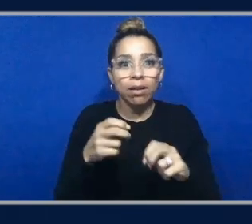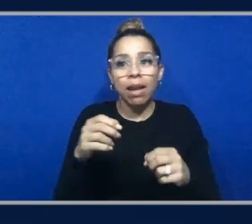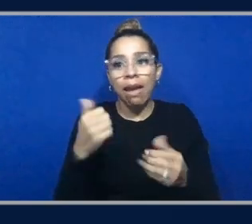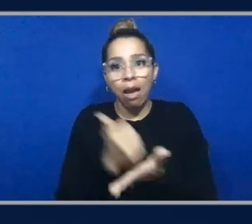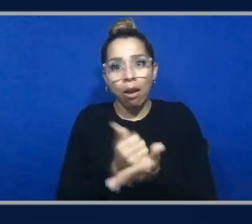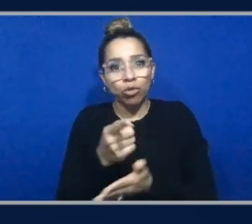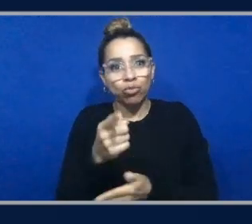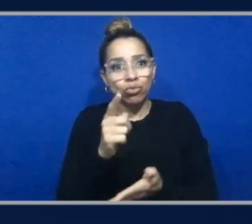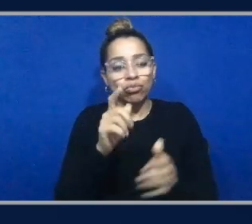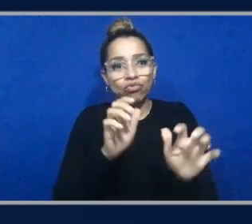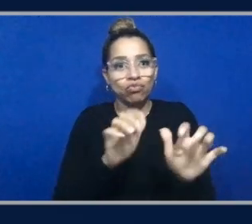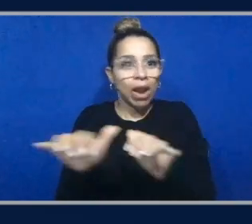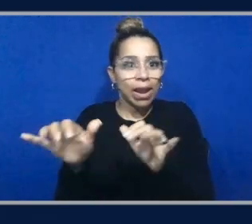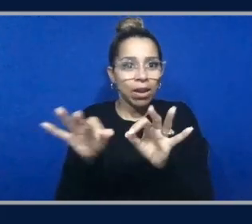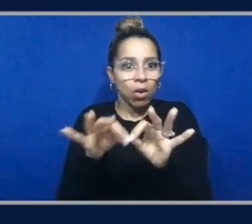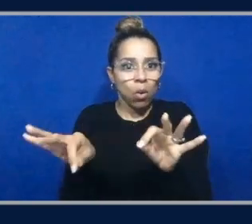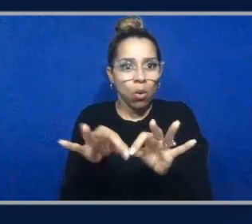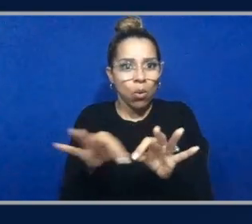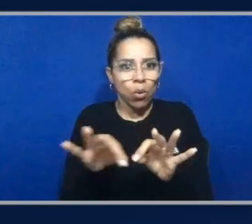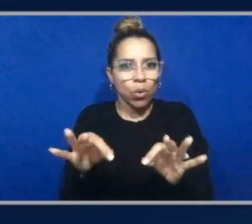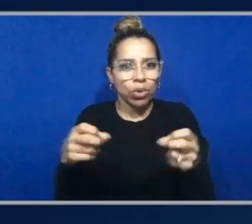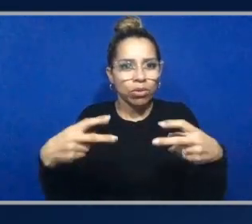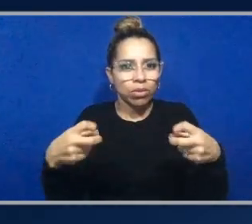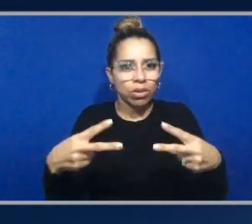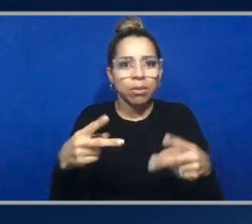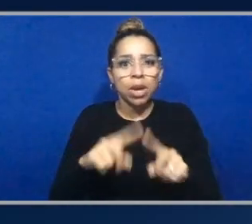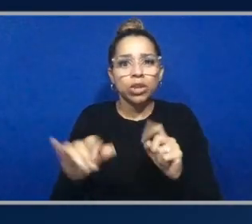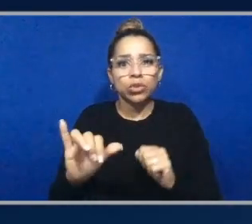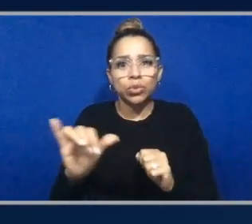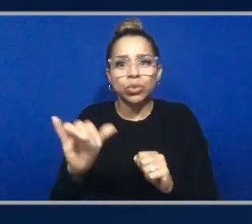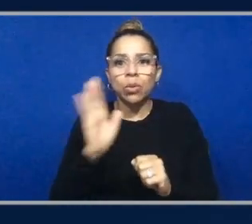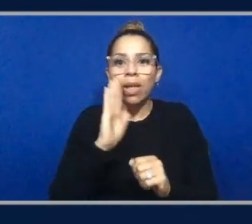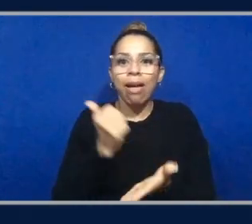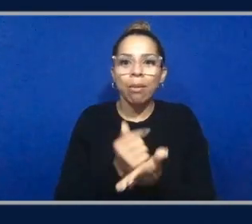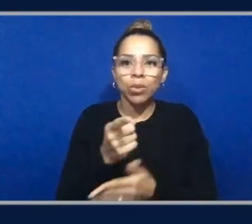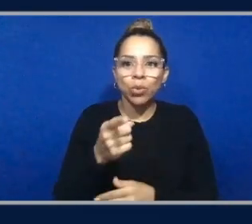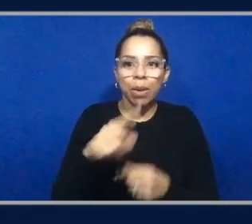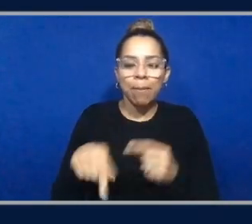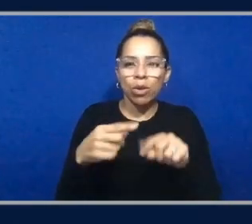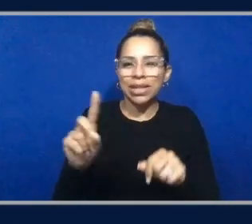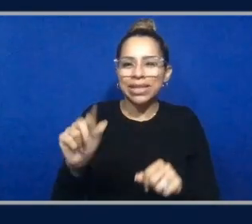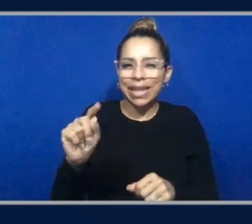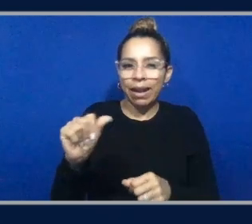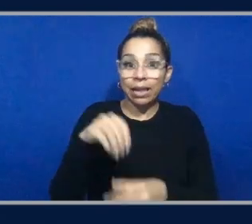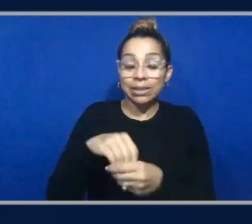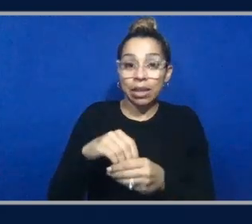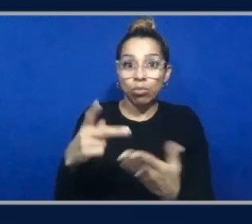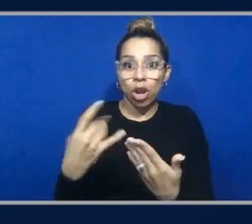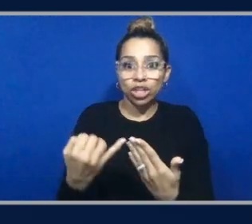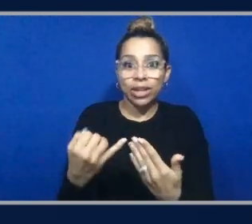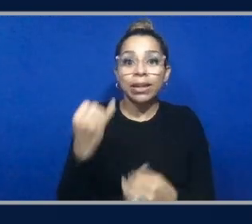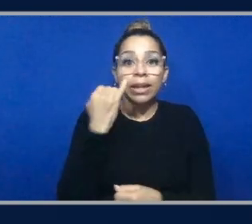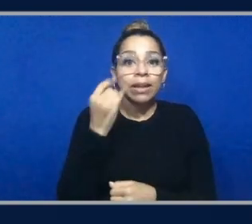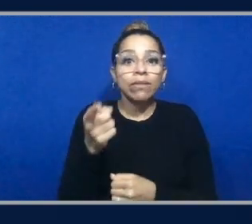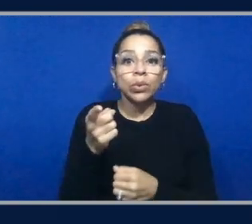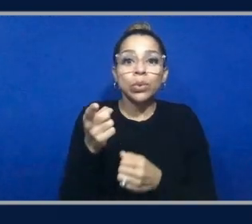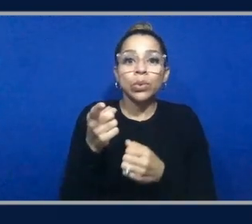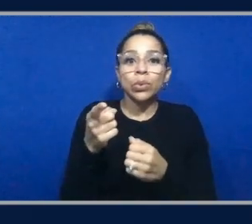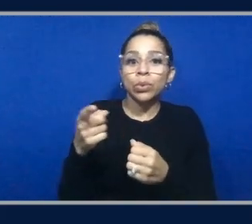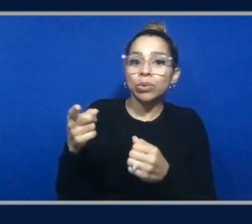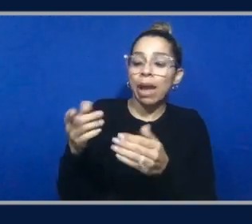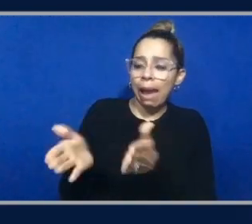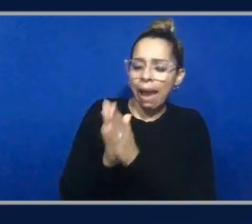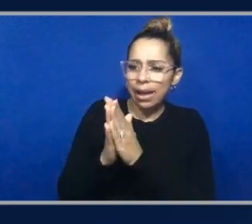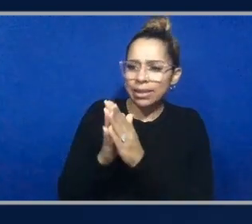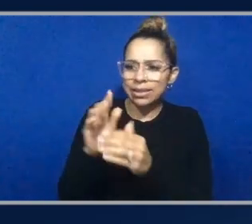the data inside that project. So if you ask it, this is what I'm specifically trying to do, it can basically come up with the answer for you for that context.